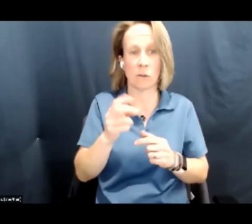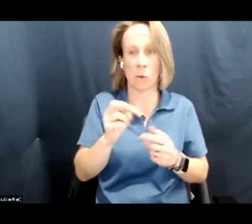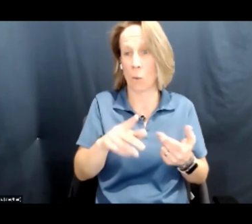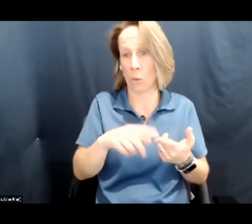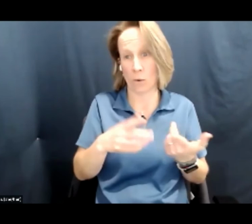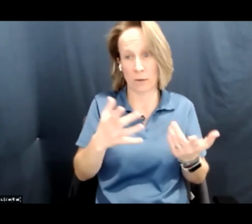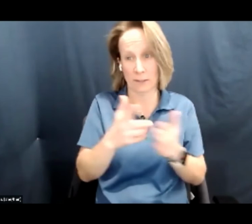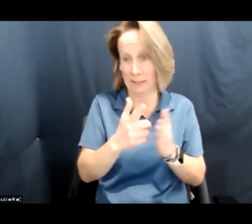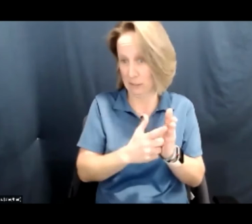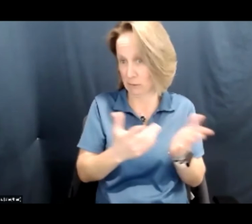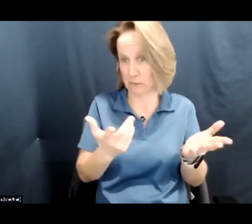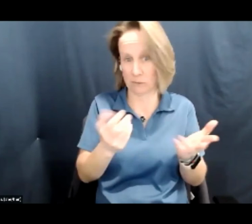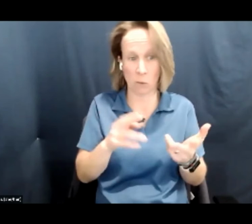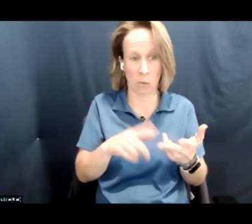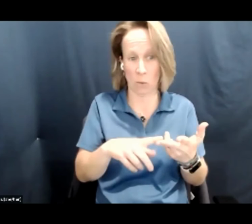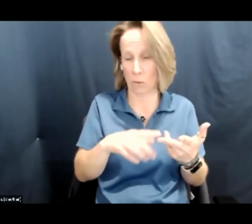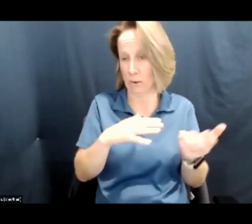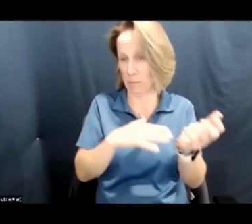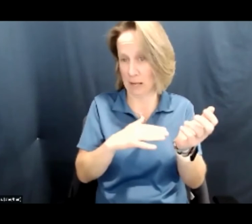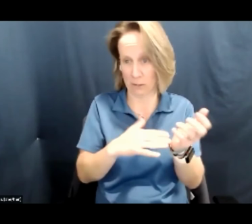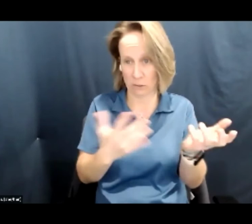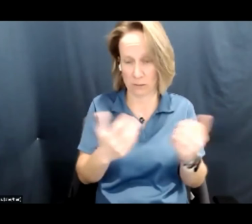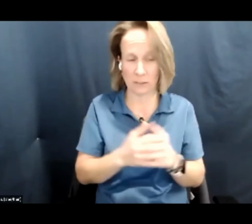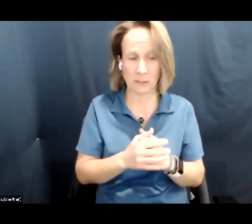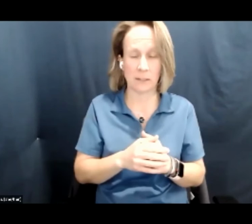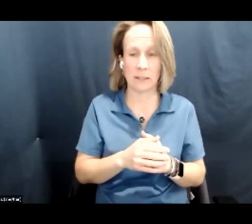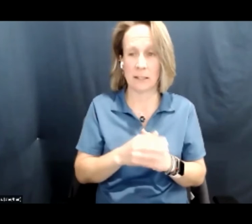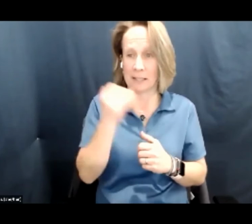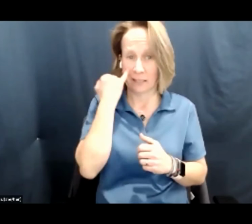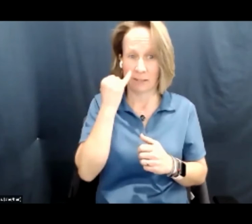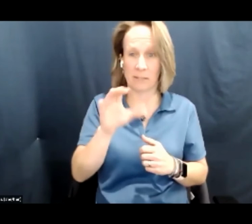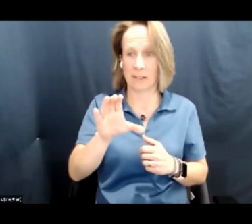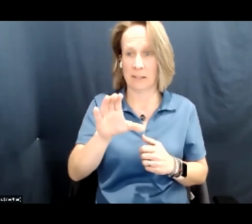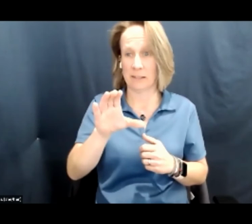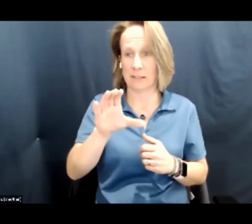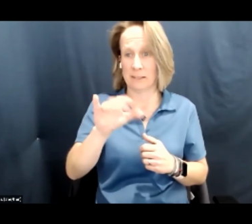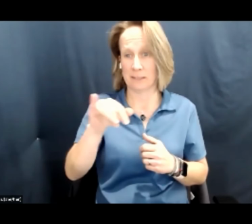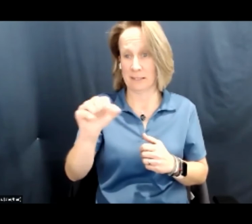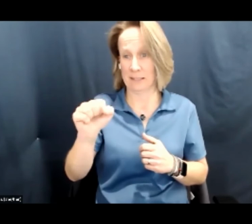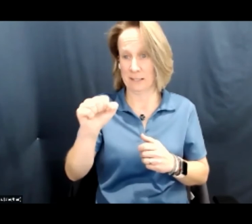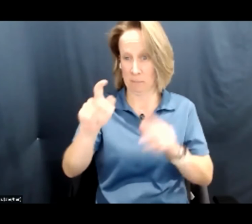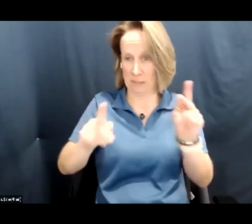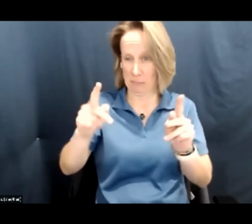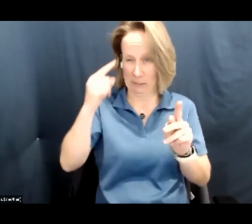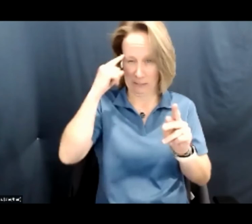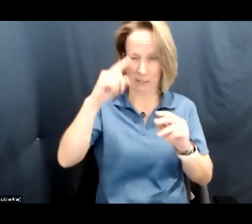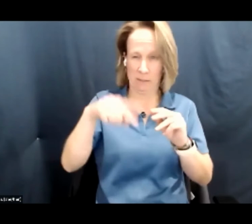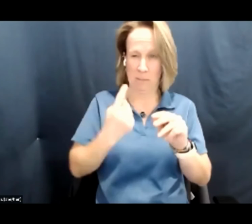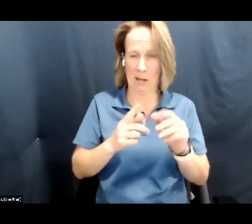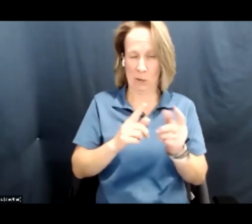Sometimes when cis people think about transition, it is